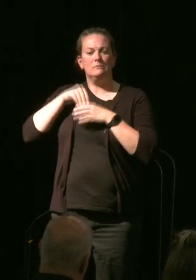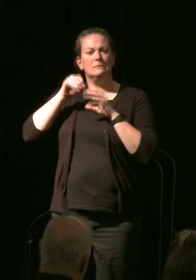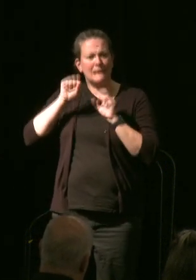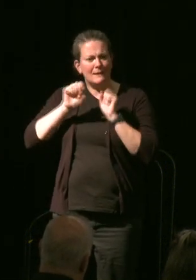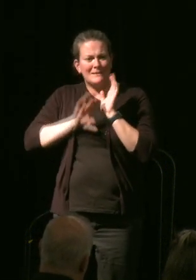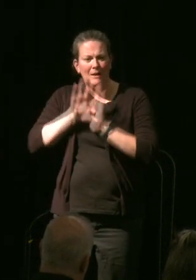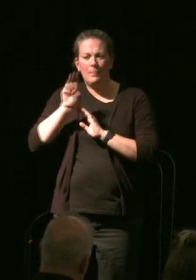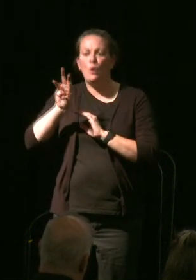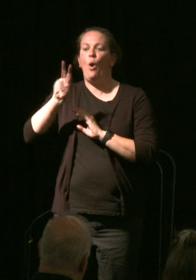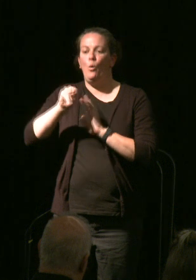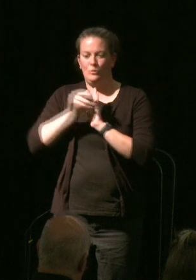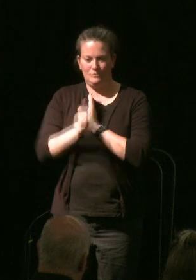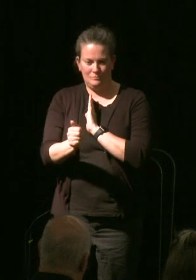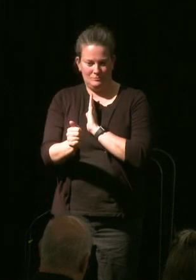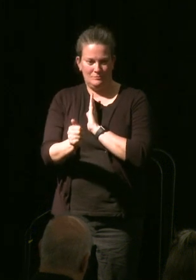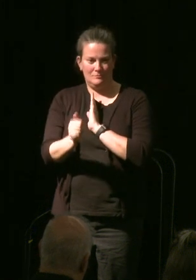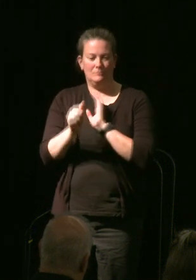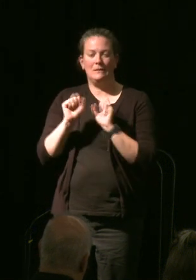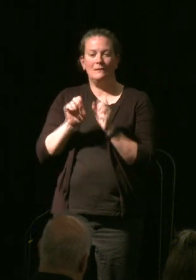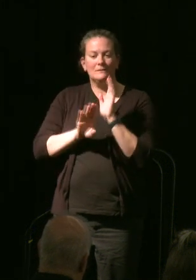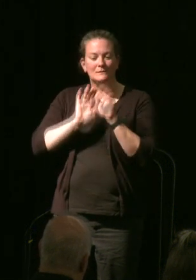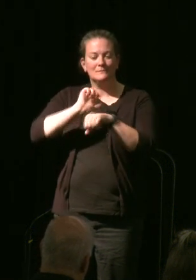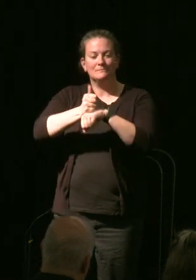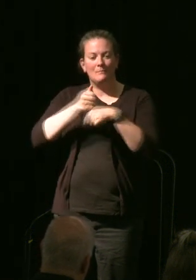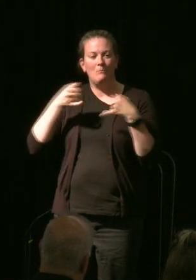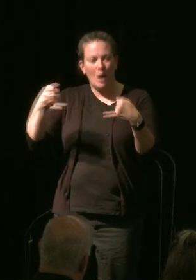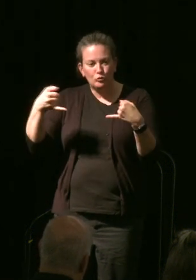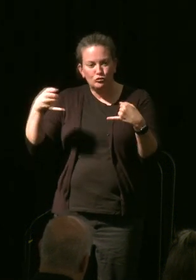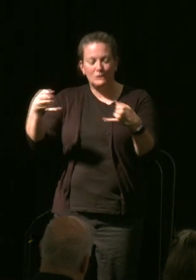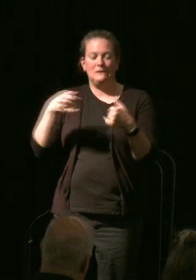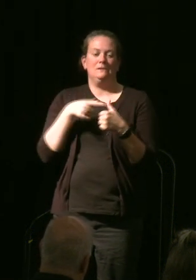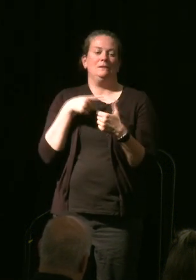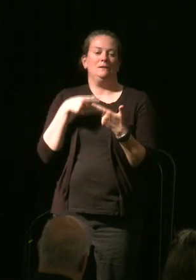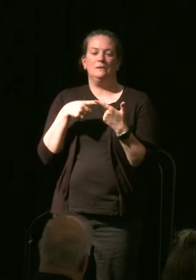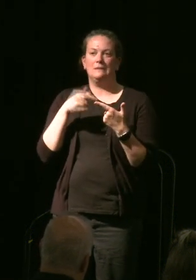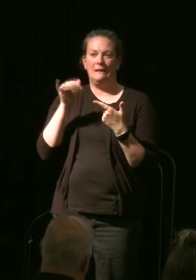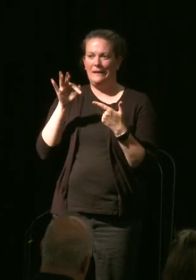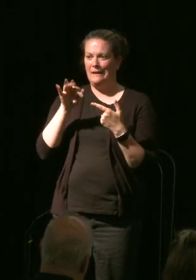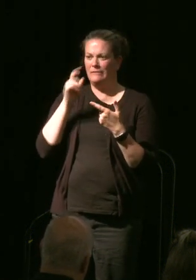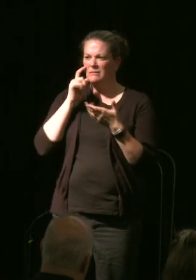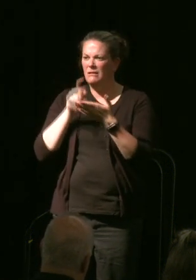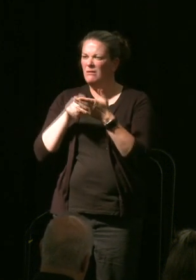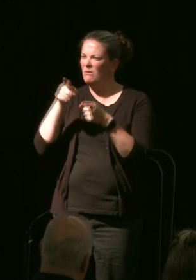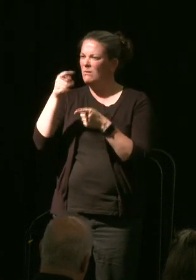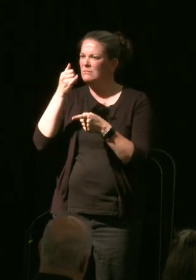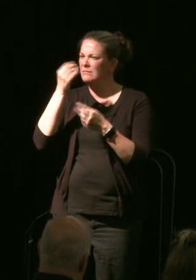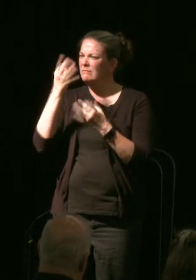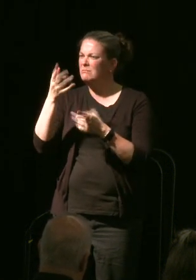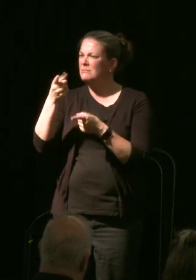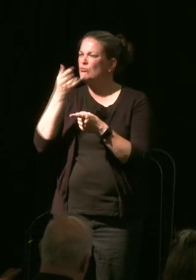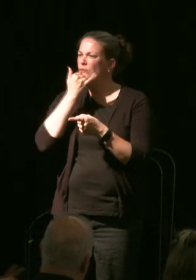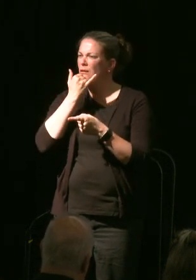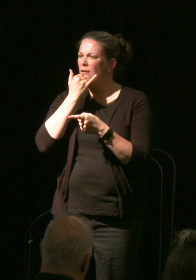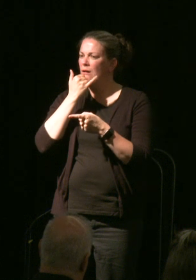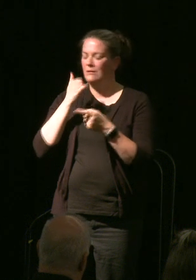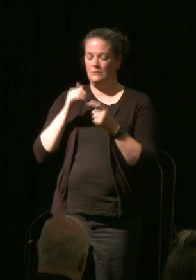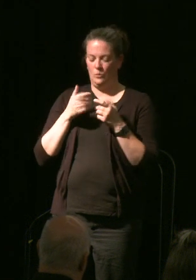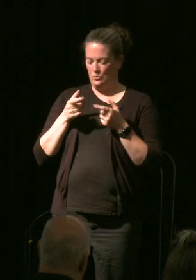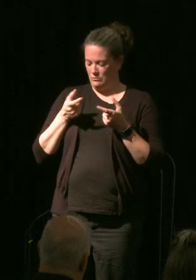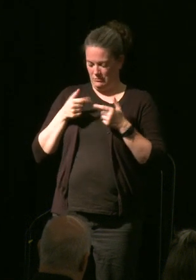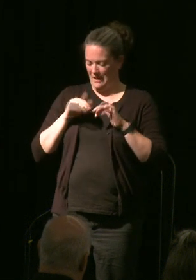better understanding of what it means to have boundaries, how to deal with misinformation and disinformation on social media,